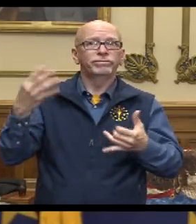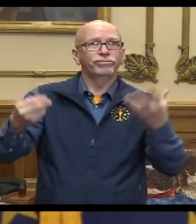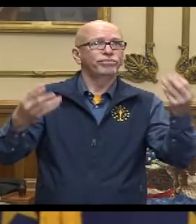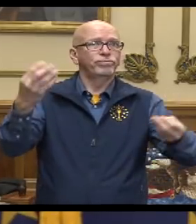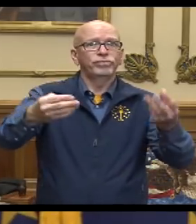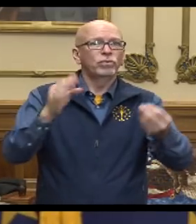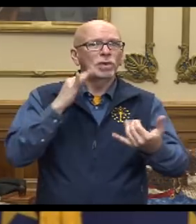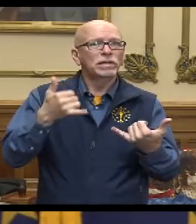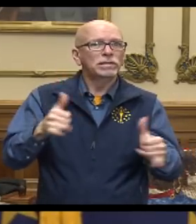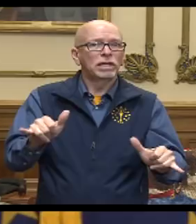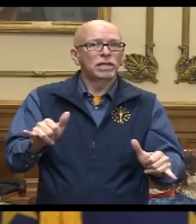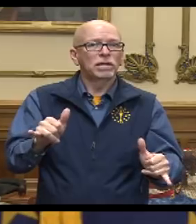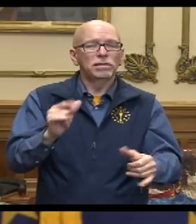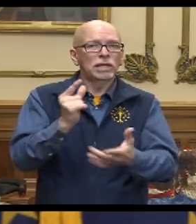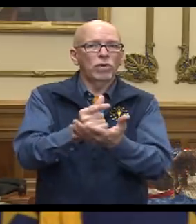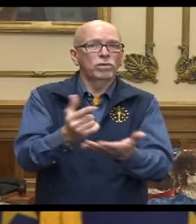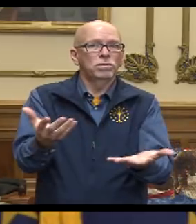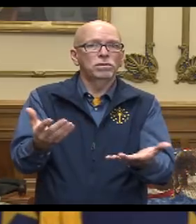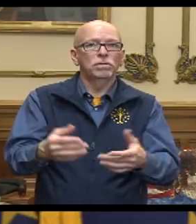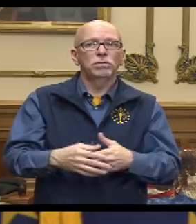down the whole thing.